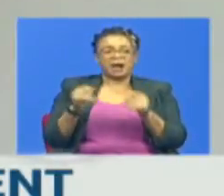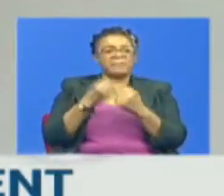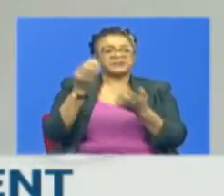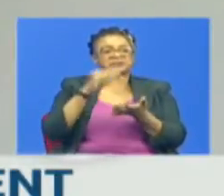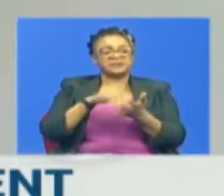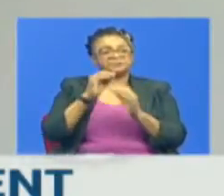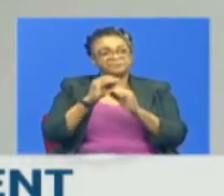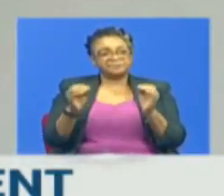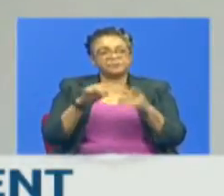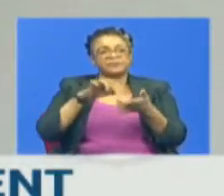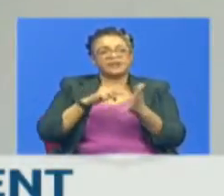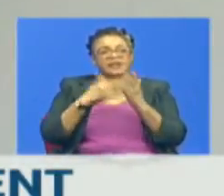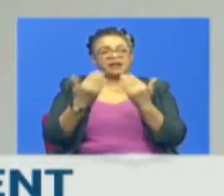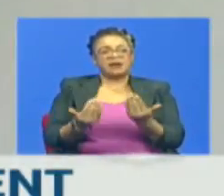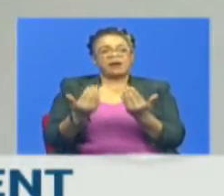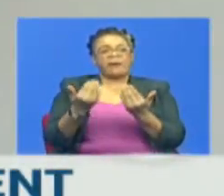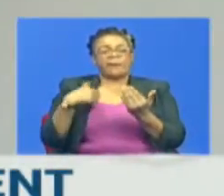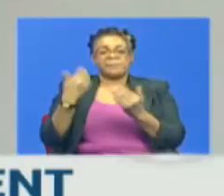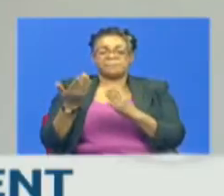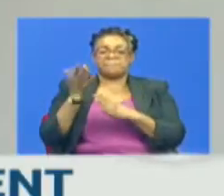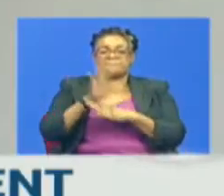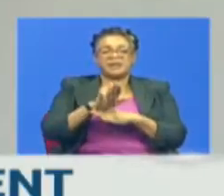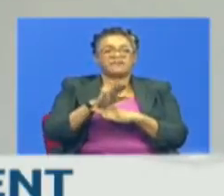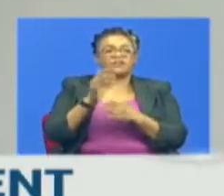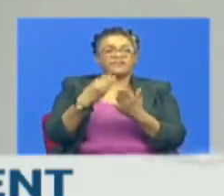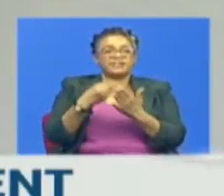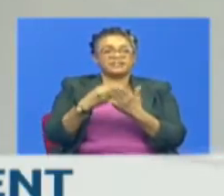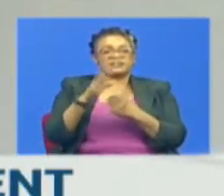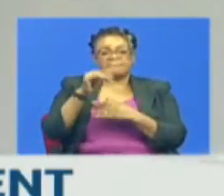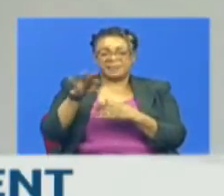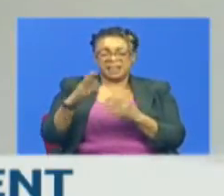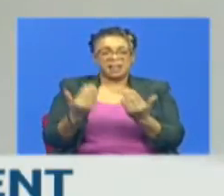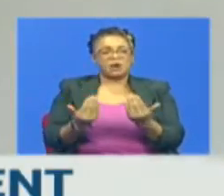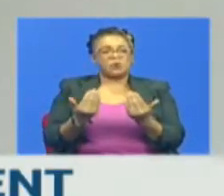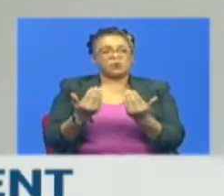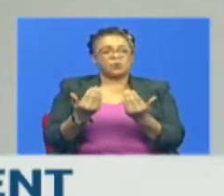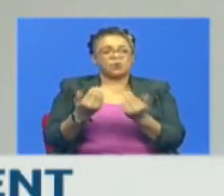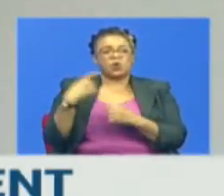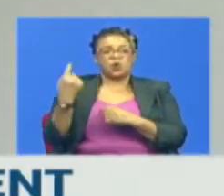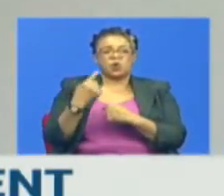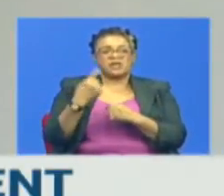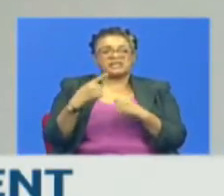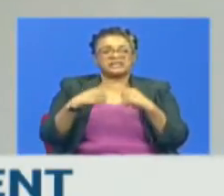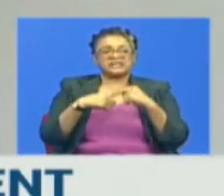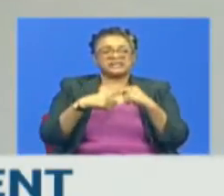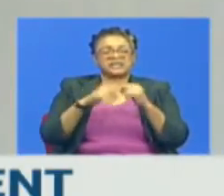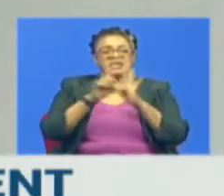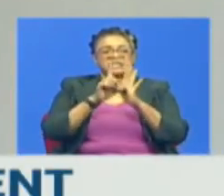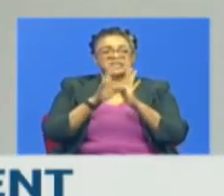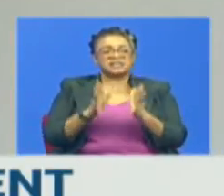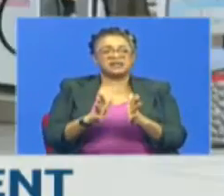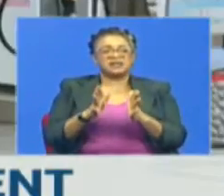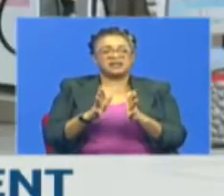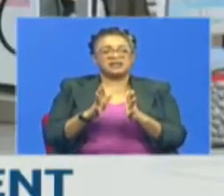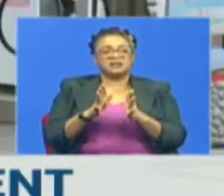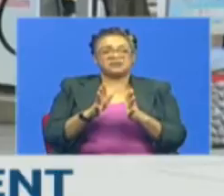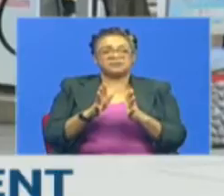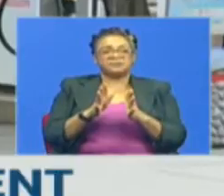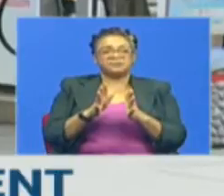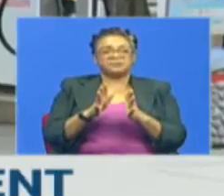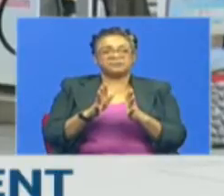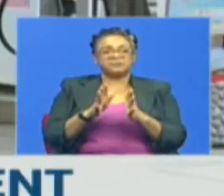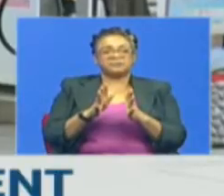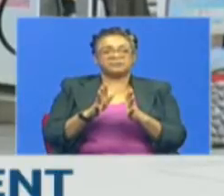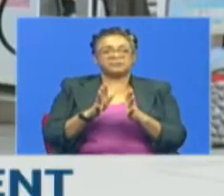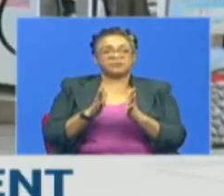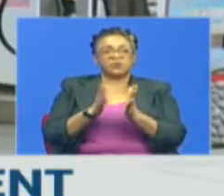was thrown back in for the finance bill just now, only 6 weeks later. And they have not waited for the 6 months. With the